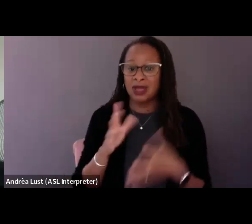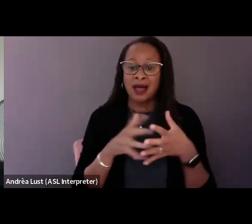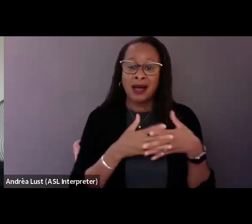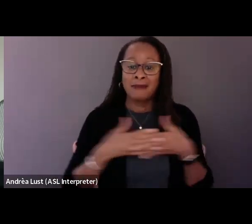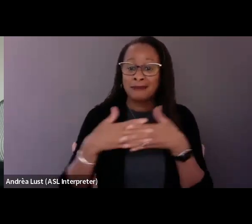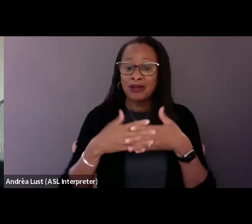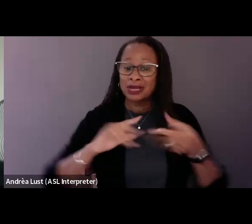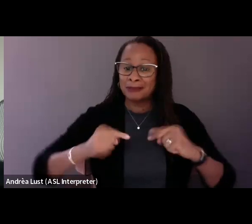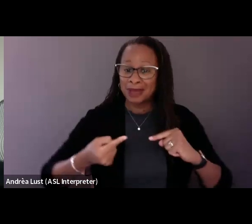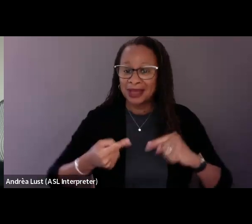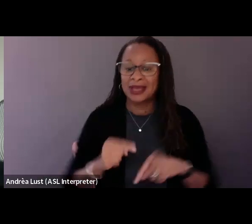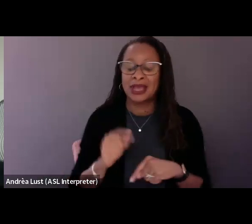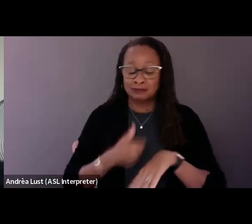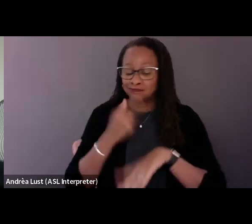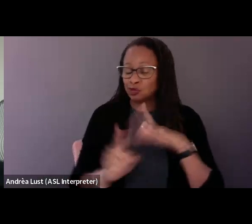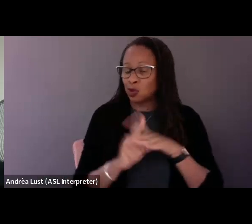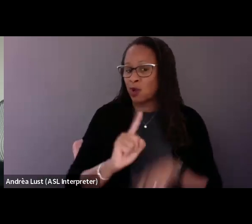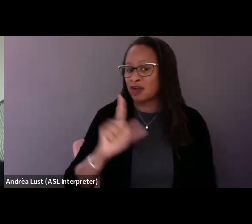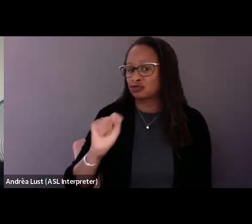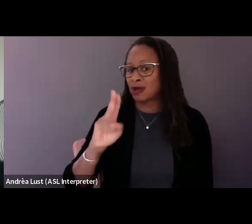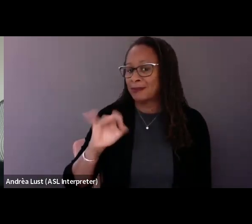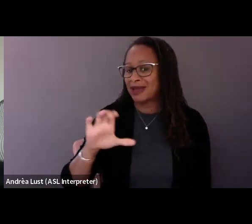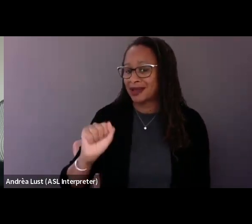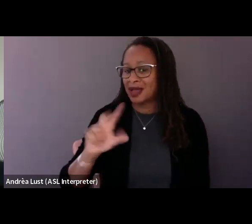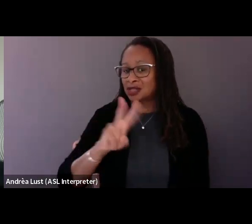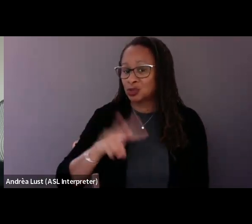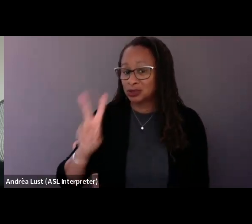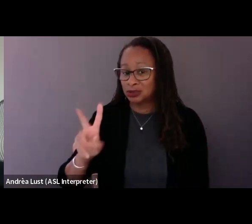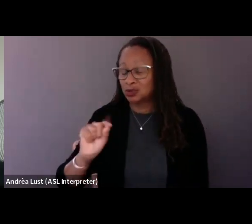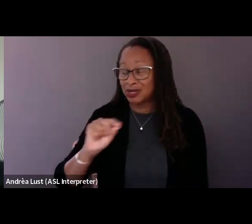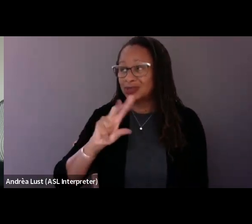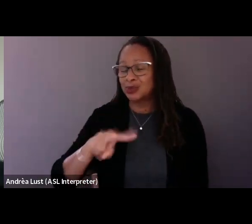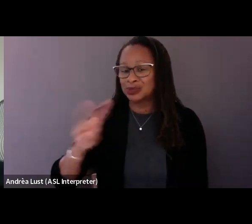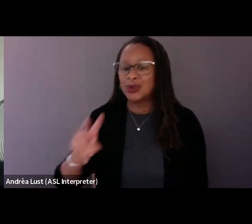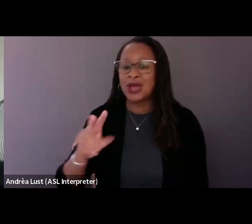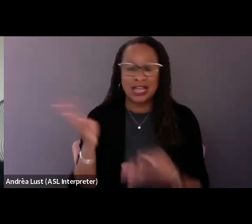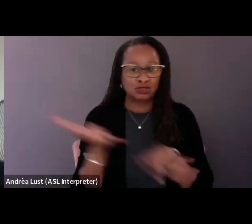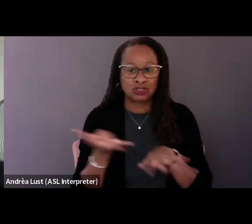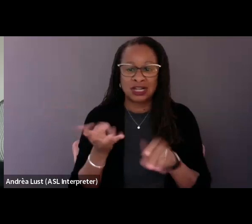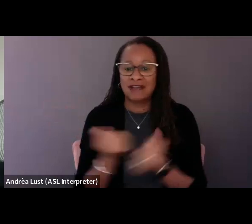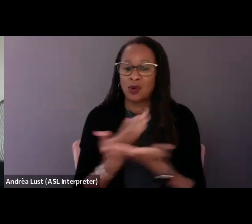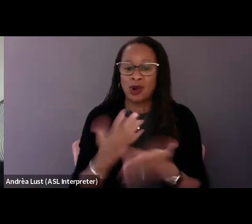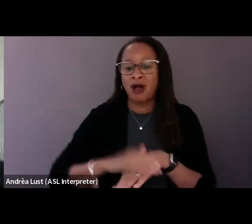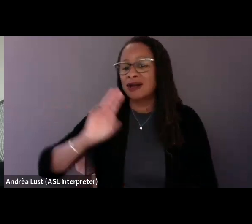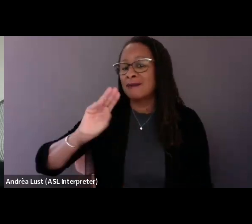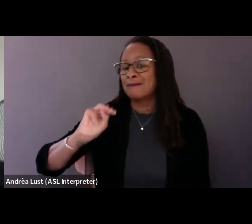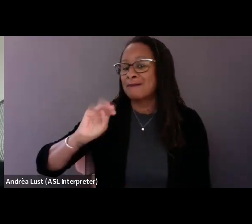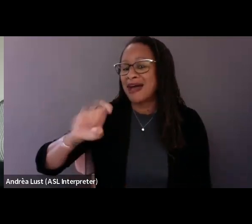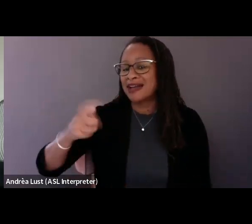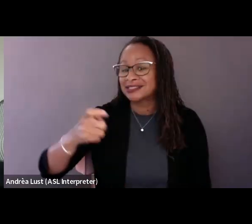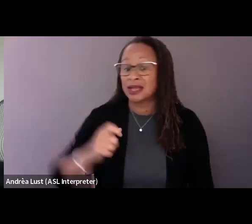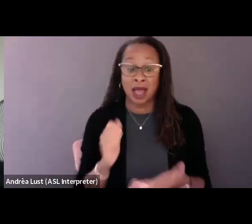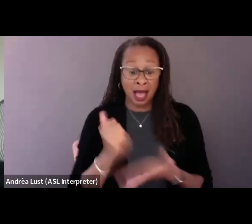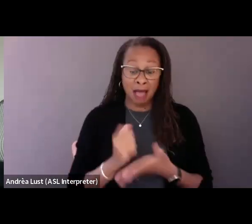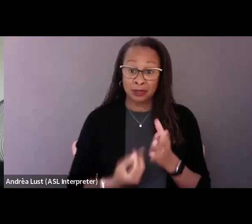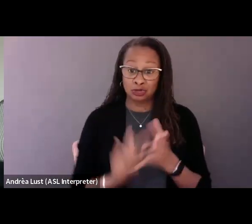at Tribeca 2022 and streaming everywhere on Max. To help us grow by